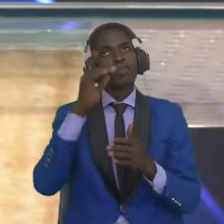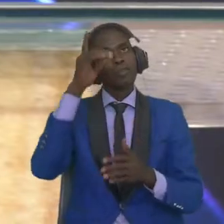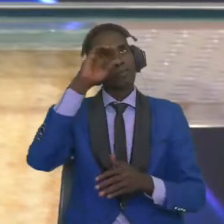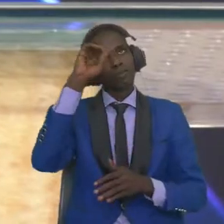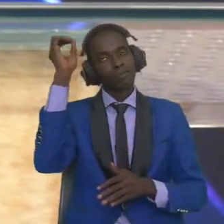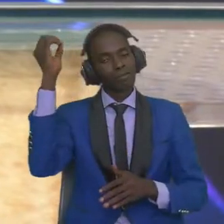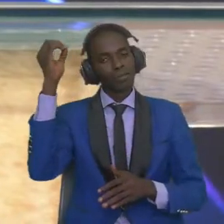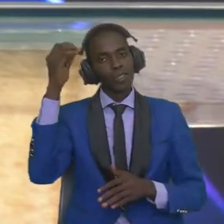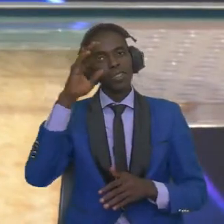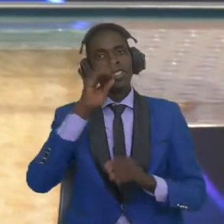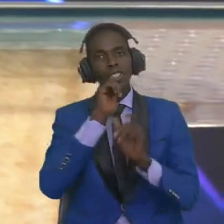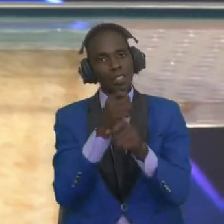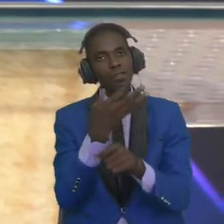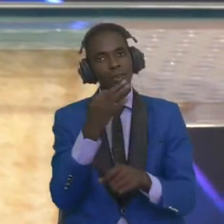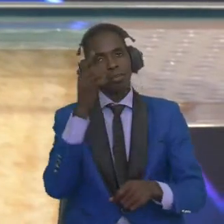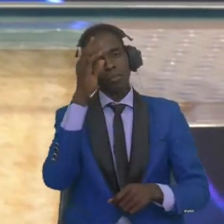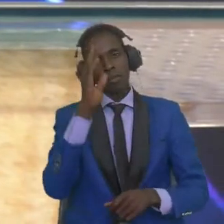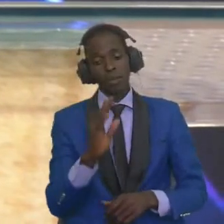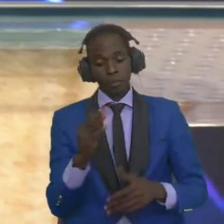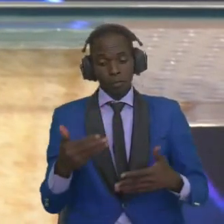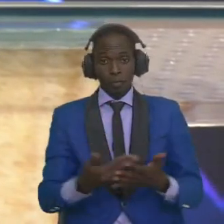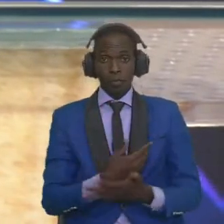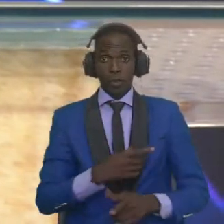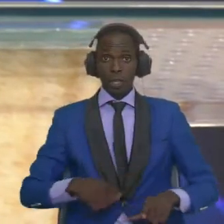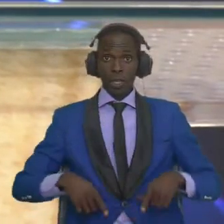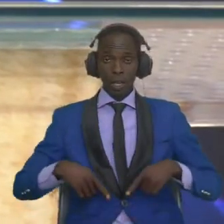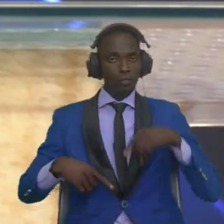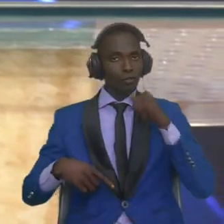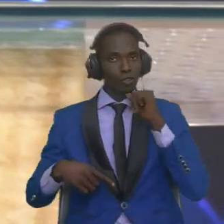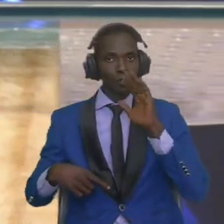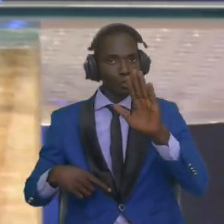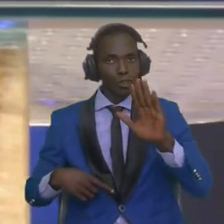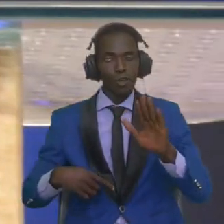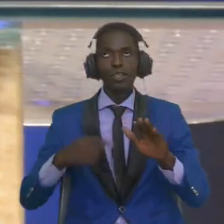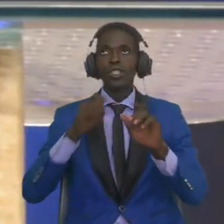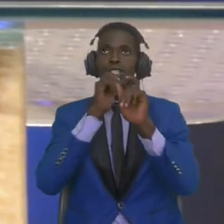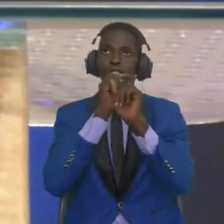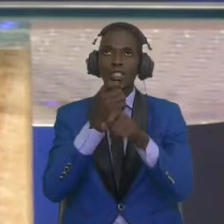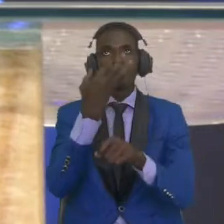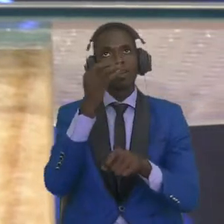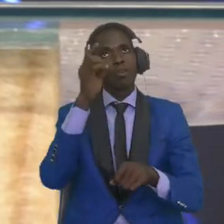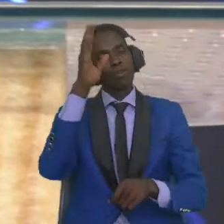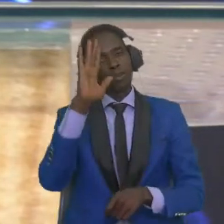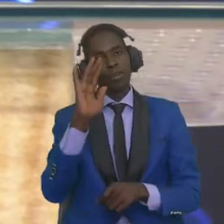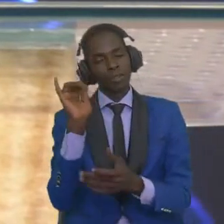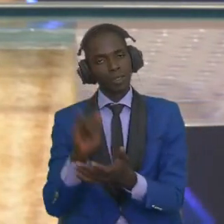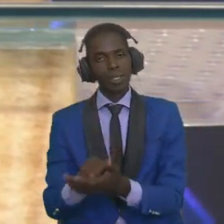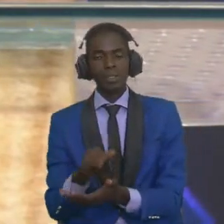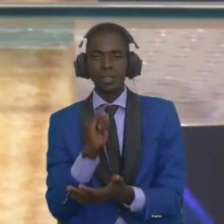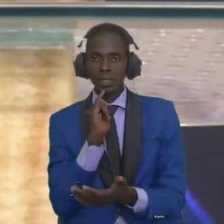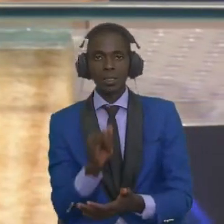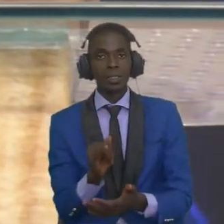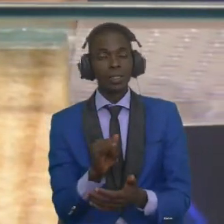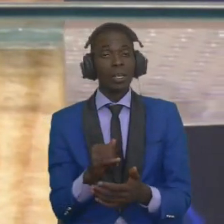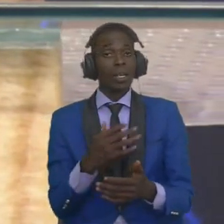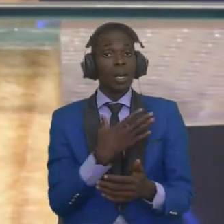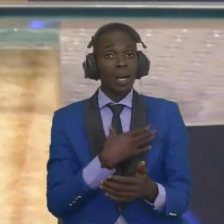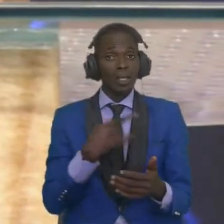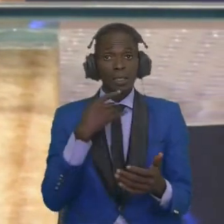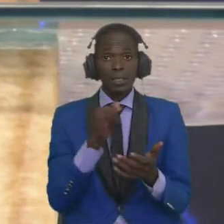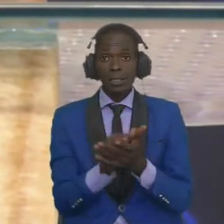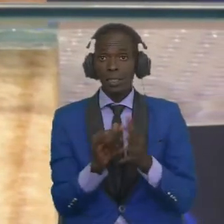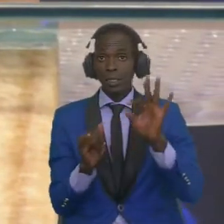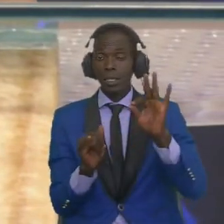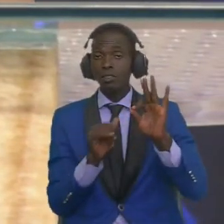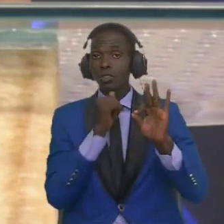New life, gift of God. Eternal life, gift of God. In verse 9, it says, not of works,